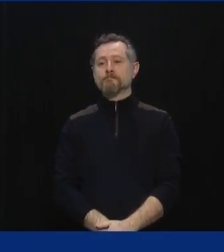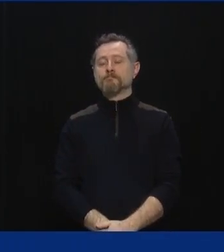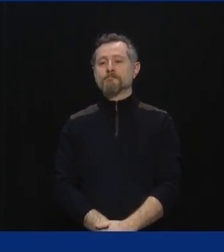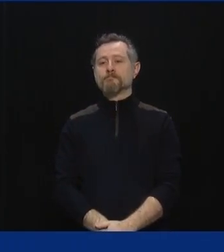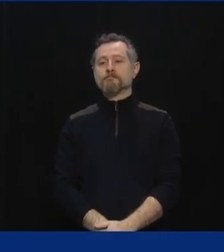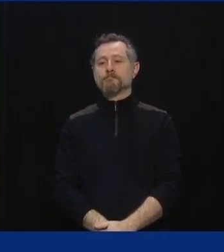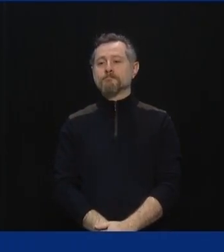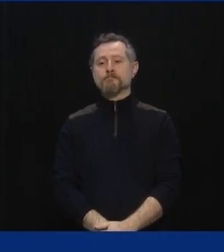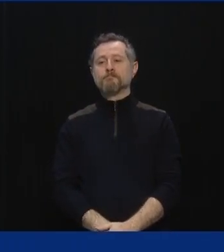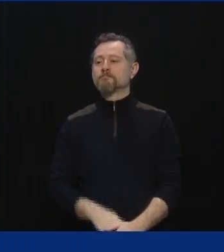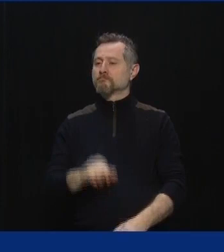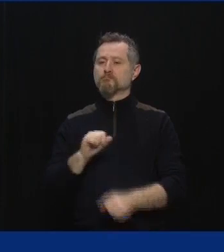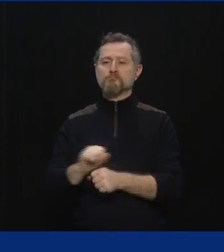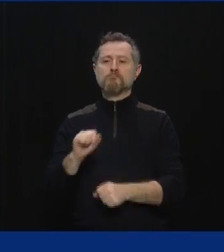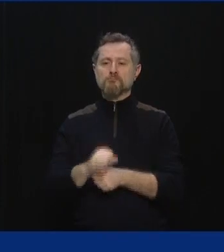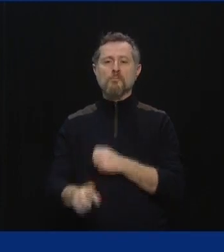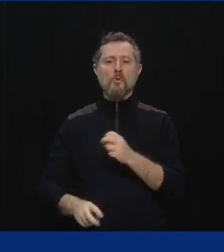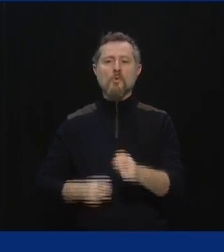takeoff path.